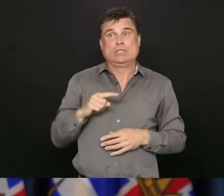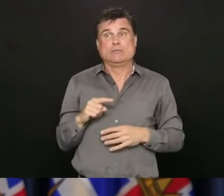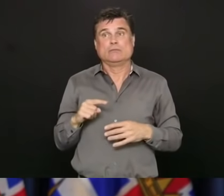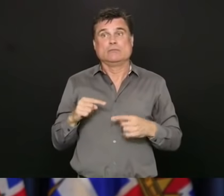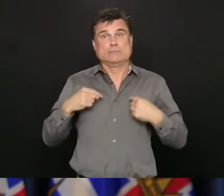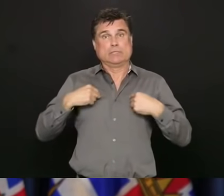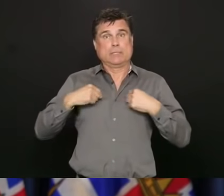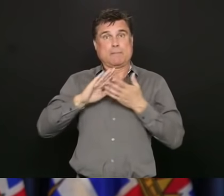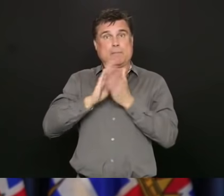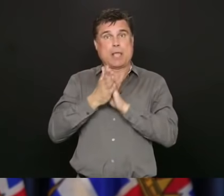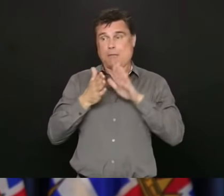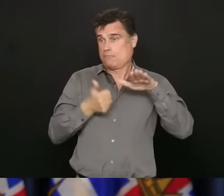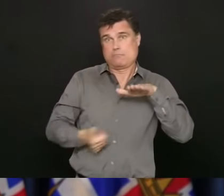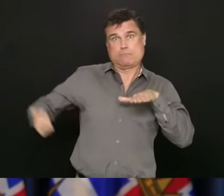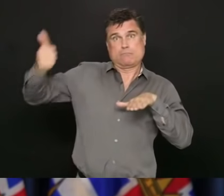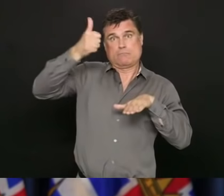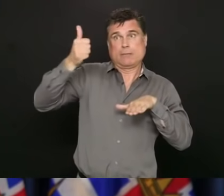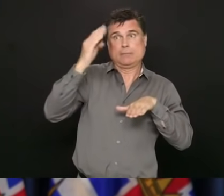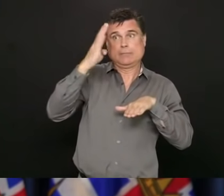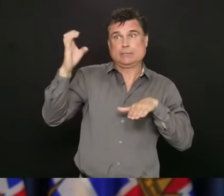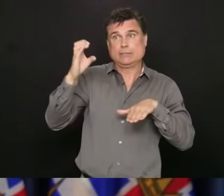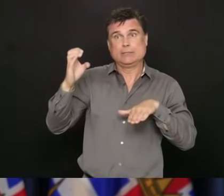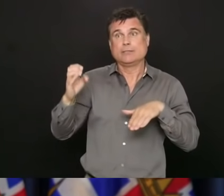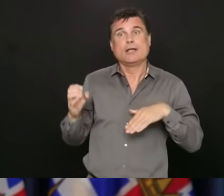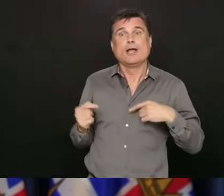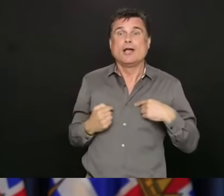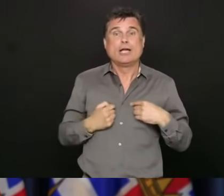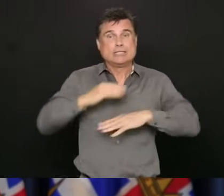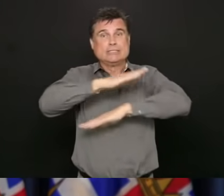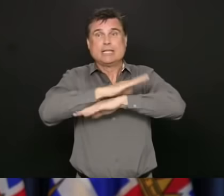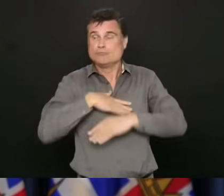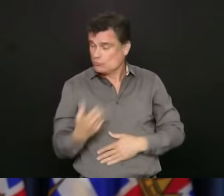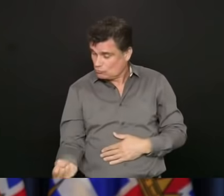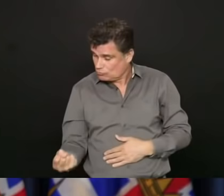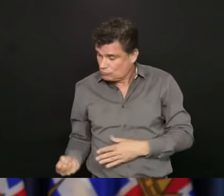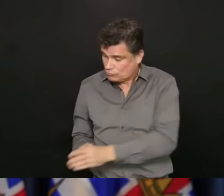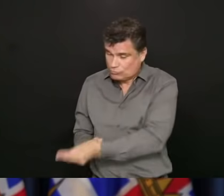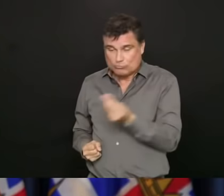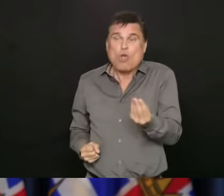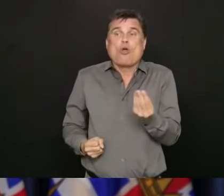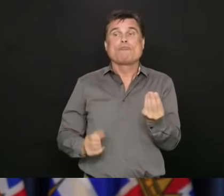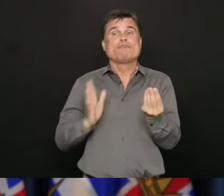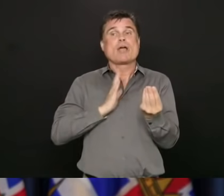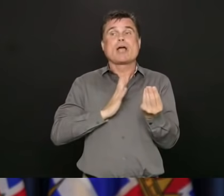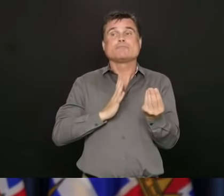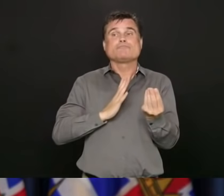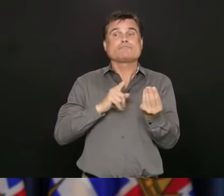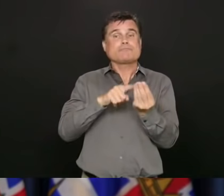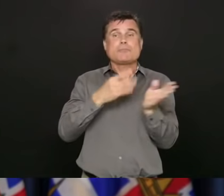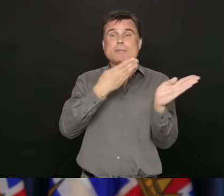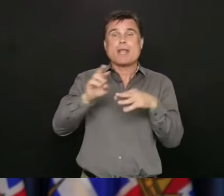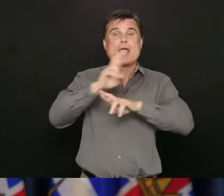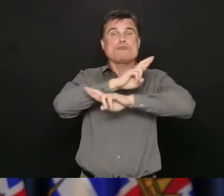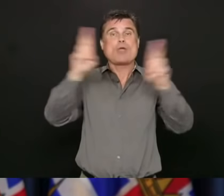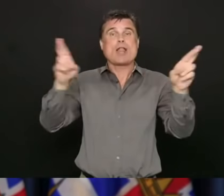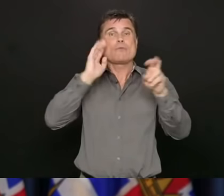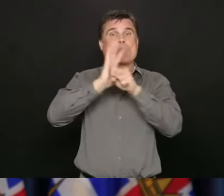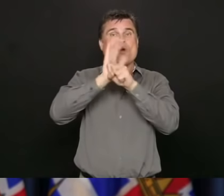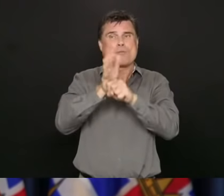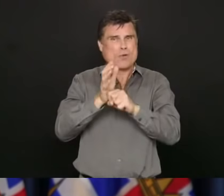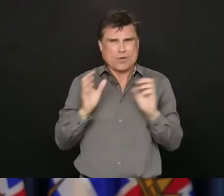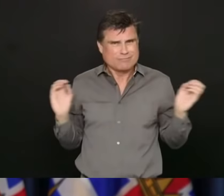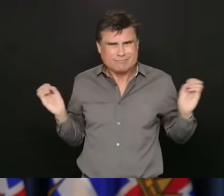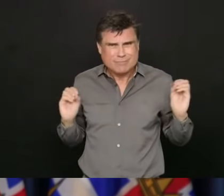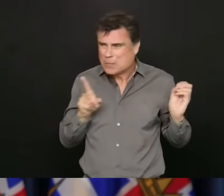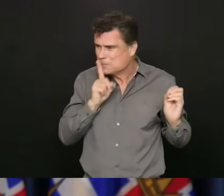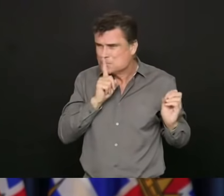been working with all of my colleagues, putting them to tasks and having them resolve them. The work of Minister Fleming on the